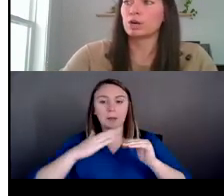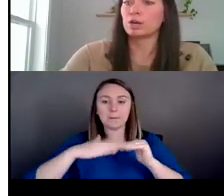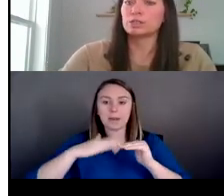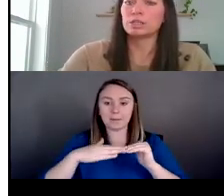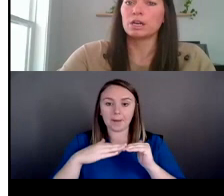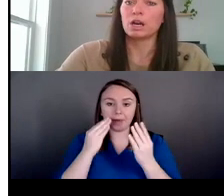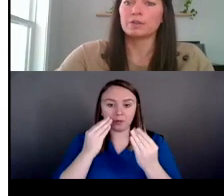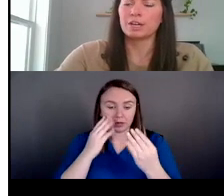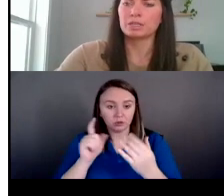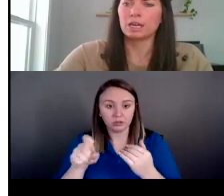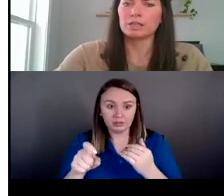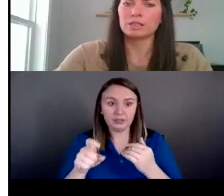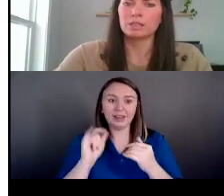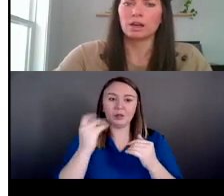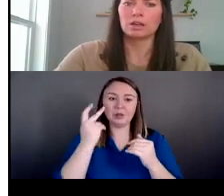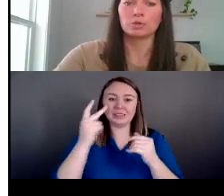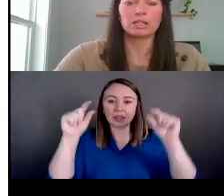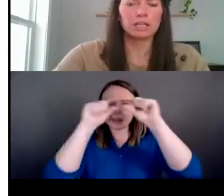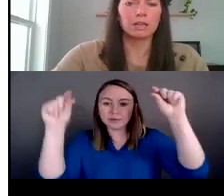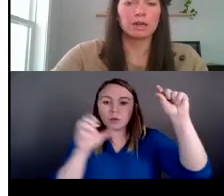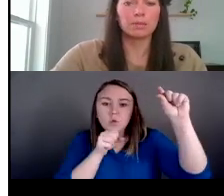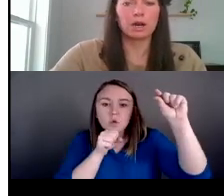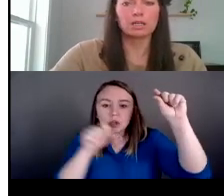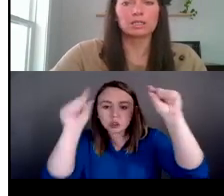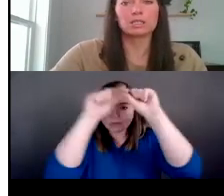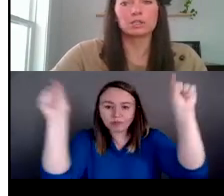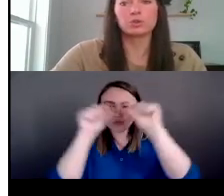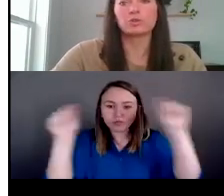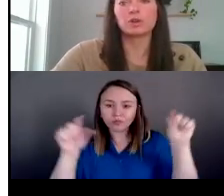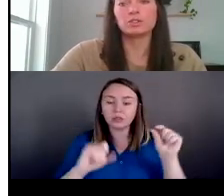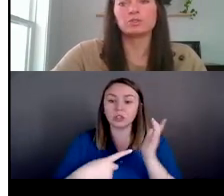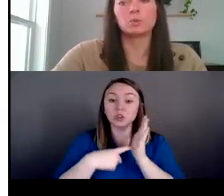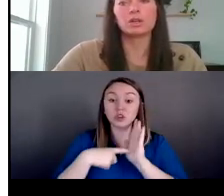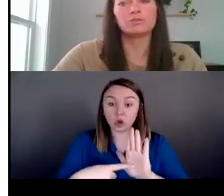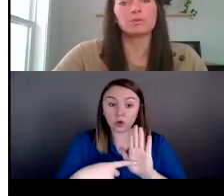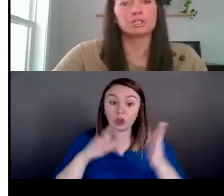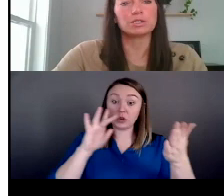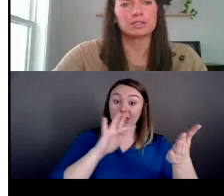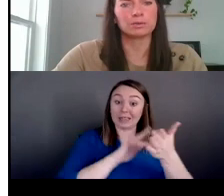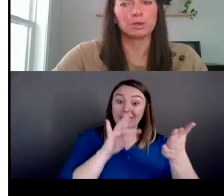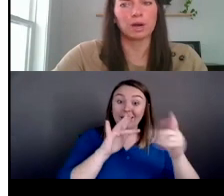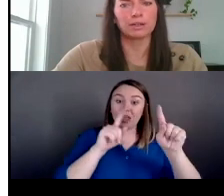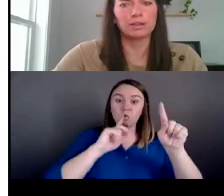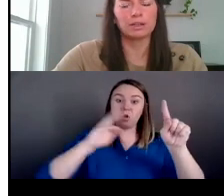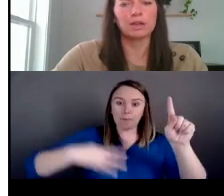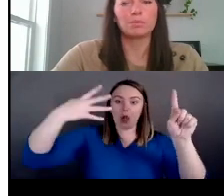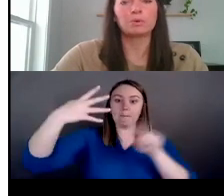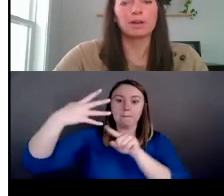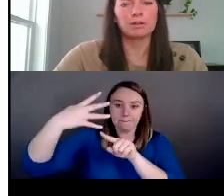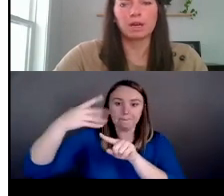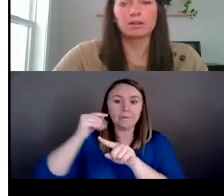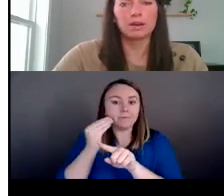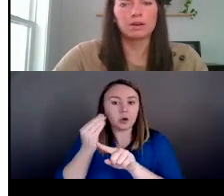orange bars on the top of the case. So by clicking on that box, the system will direct you to what information is still required. But